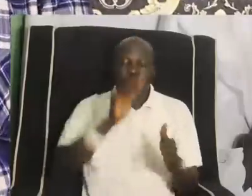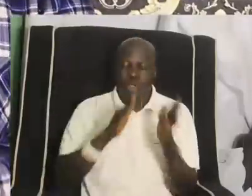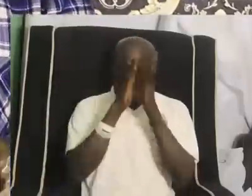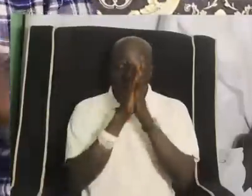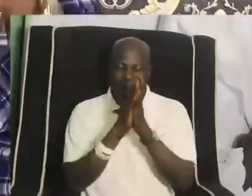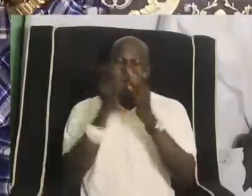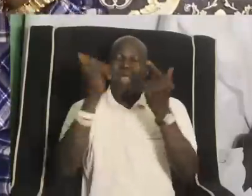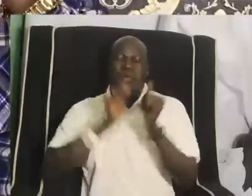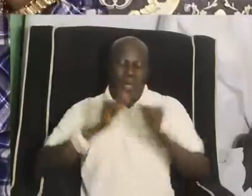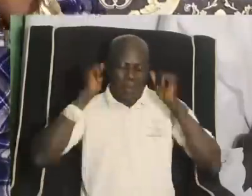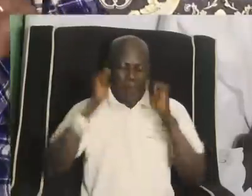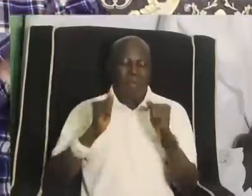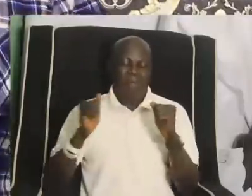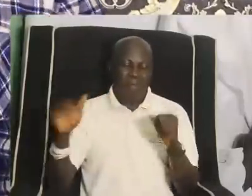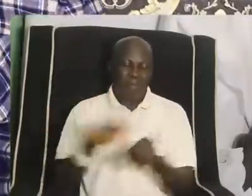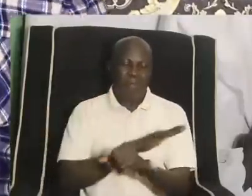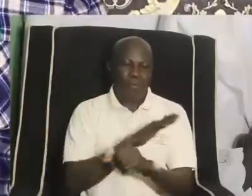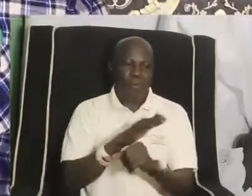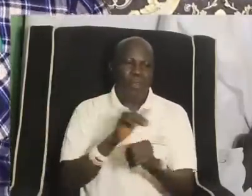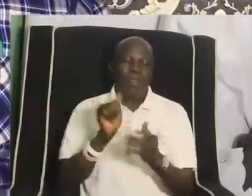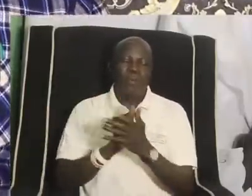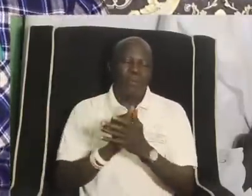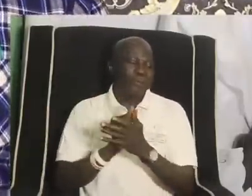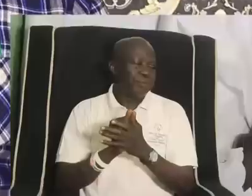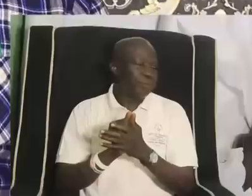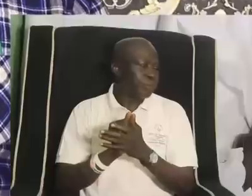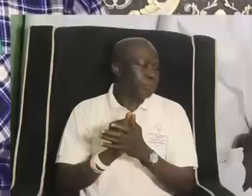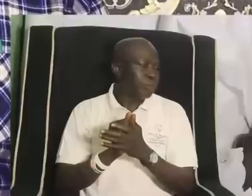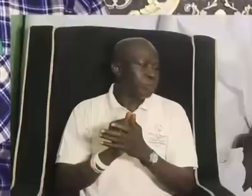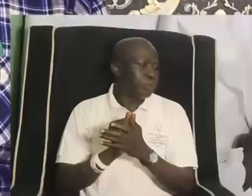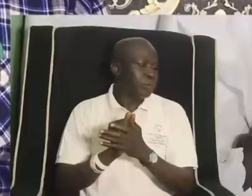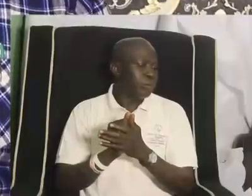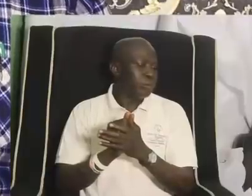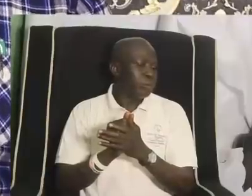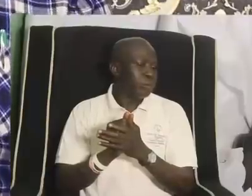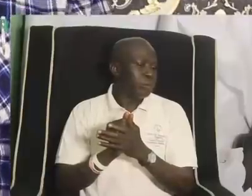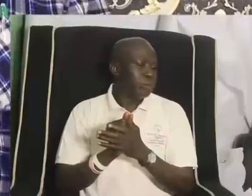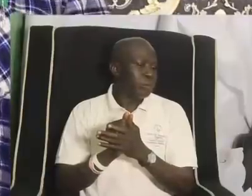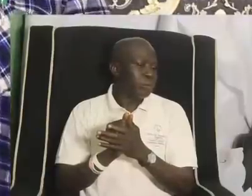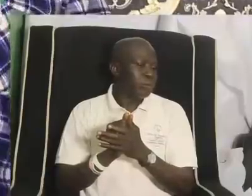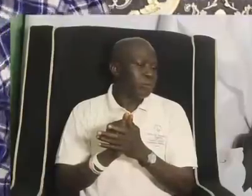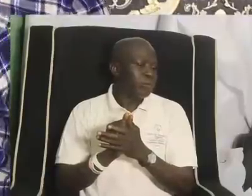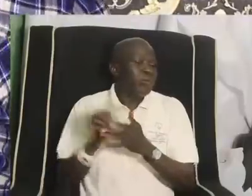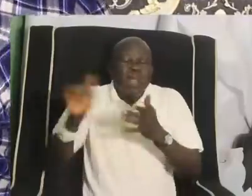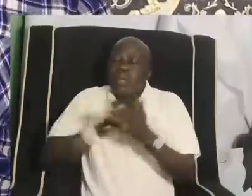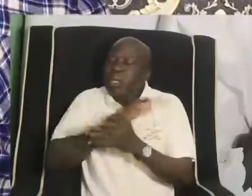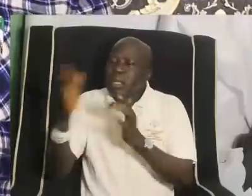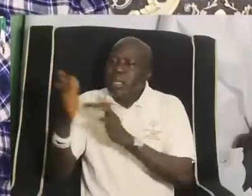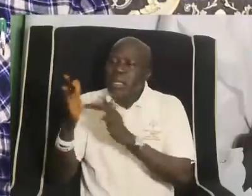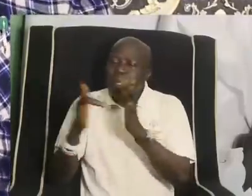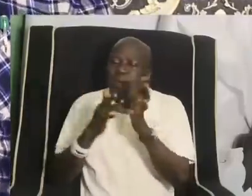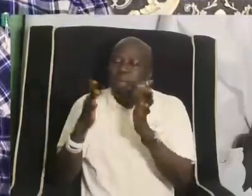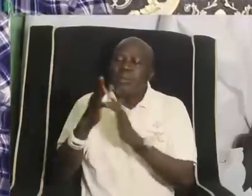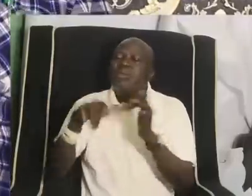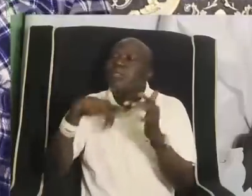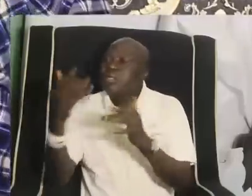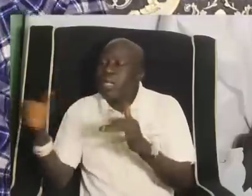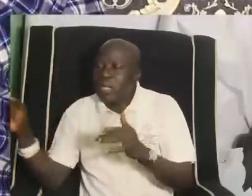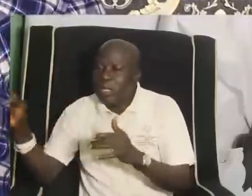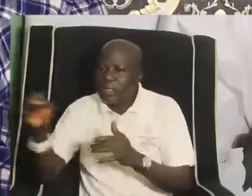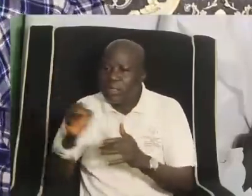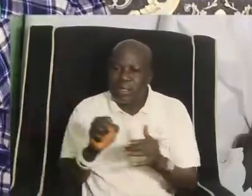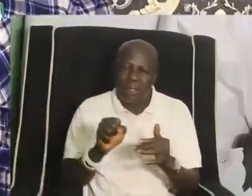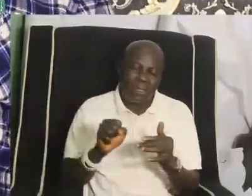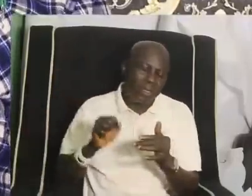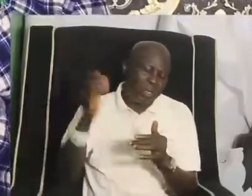have this prayer will be so powerful. I can't wait for me. And it's your people. Go let you carry on with it for. Big belly, big belly. The Bible says,